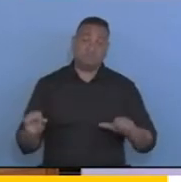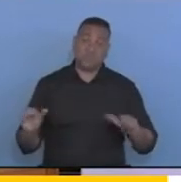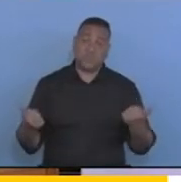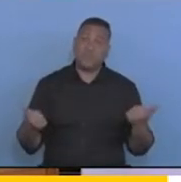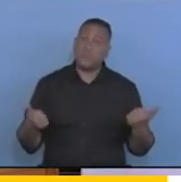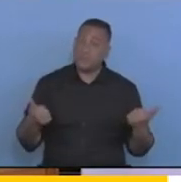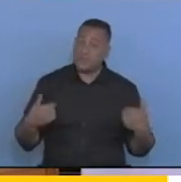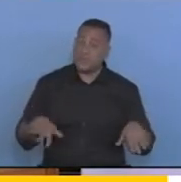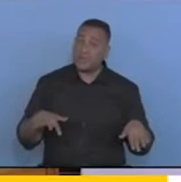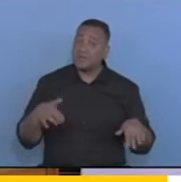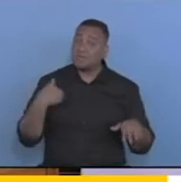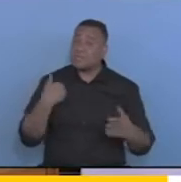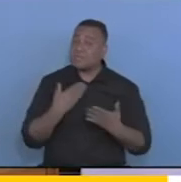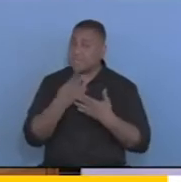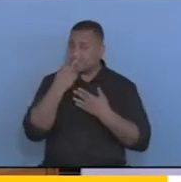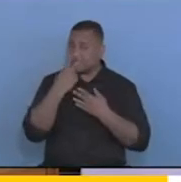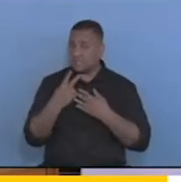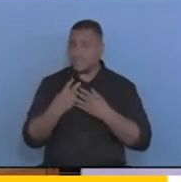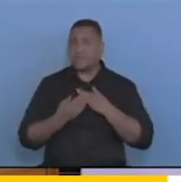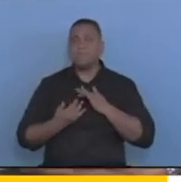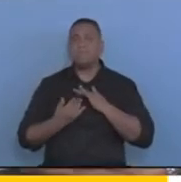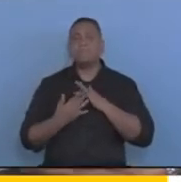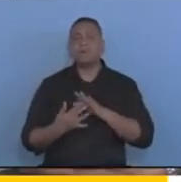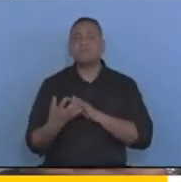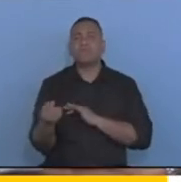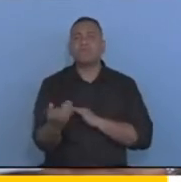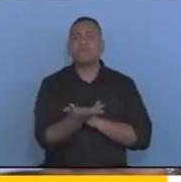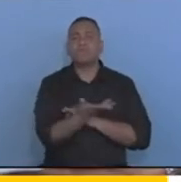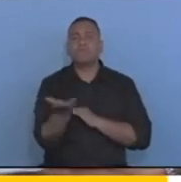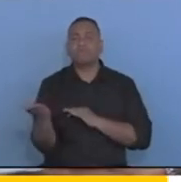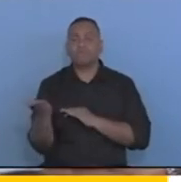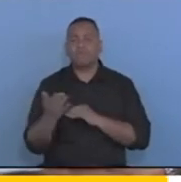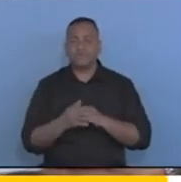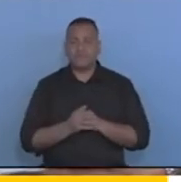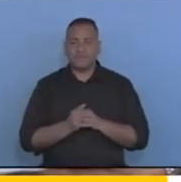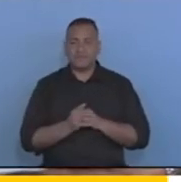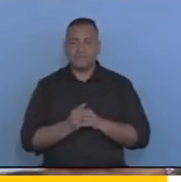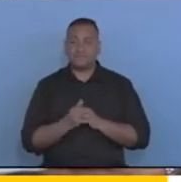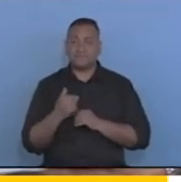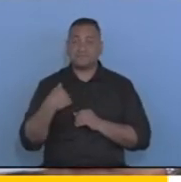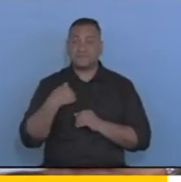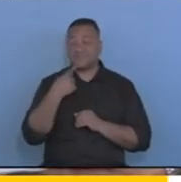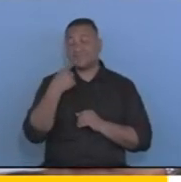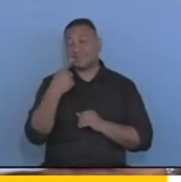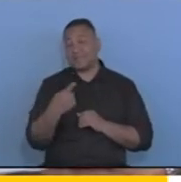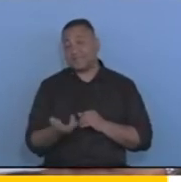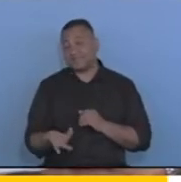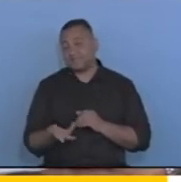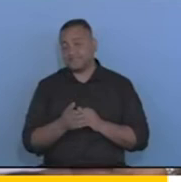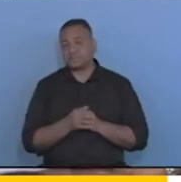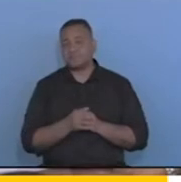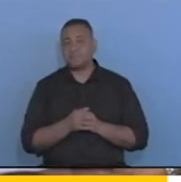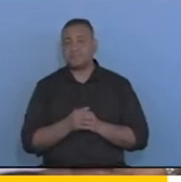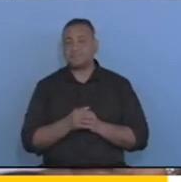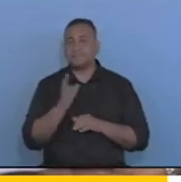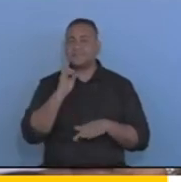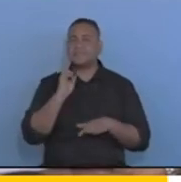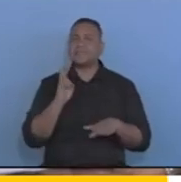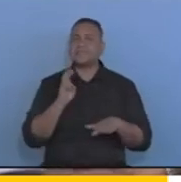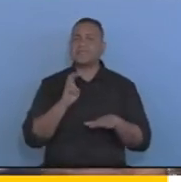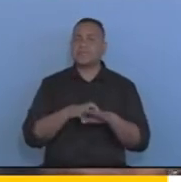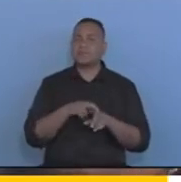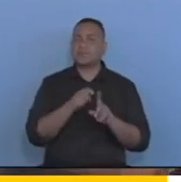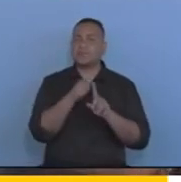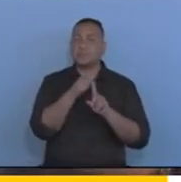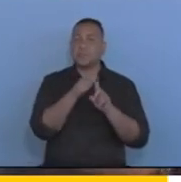the passion, you can see that in them. I was just going to say, it obviously takes quite somebody to actually go into that field and say,